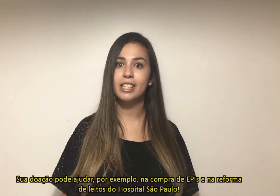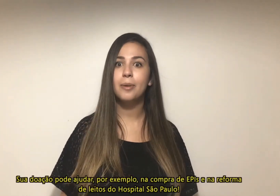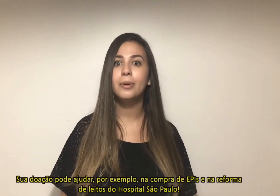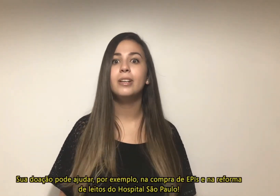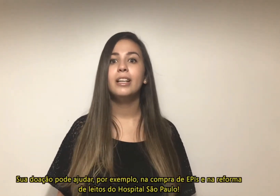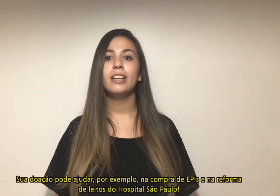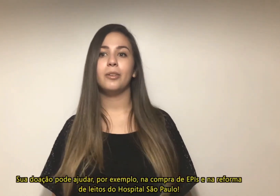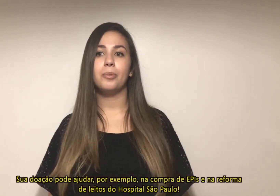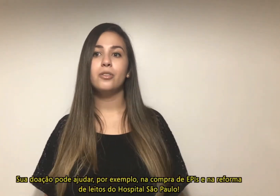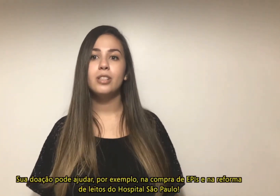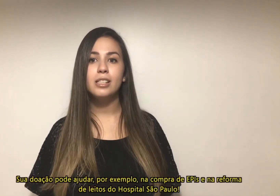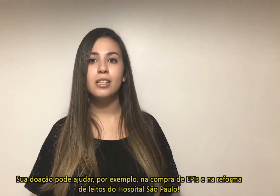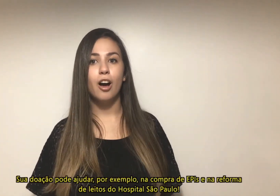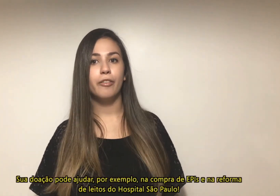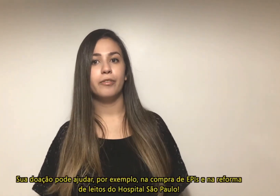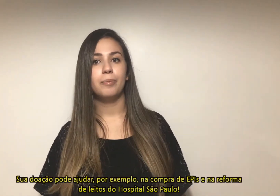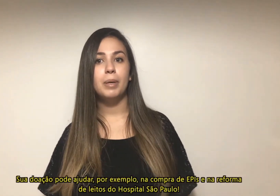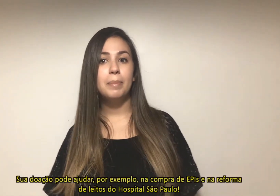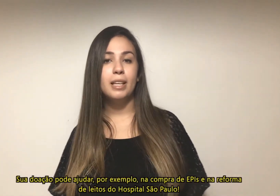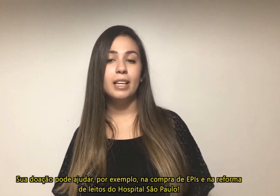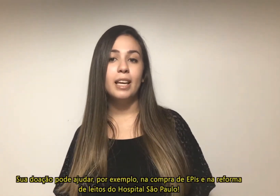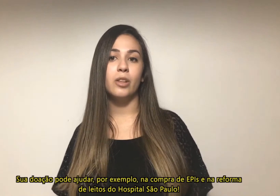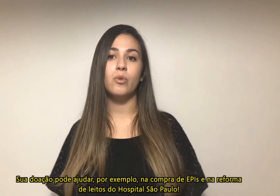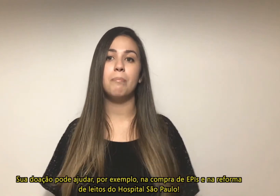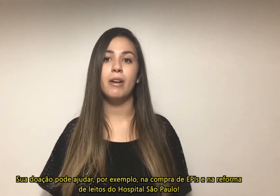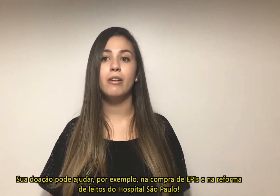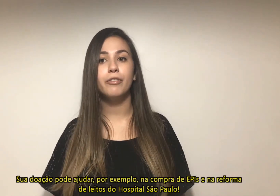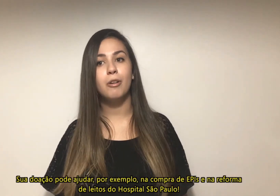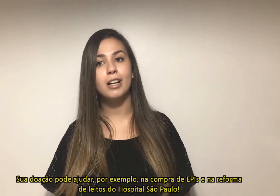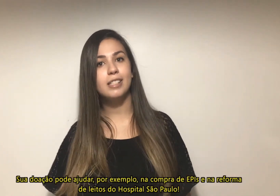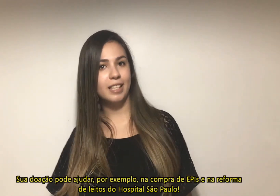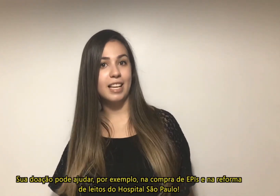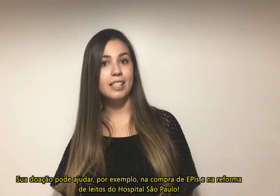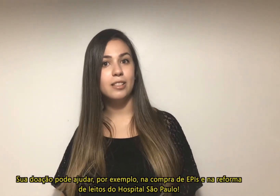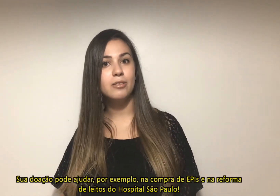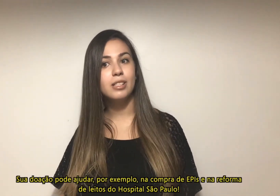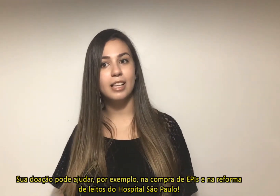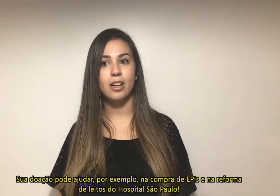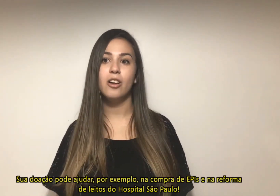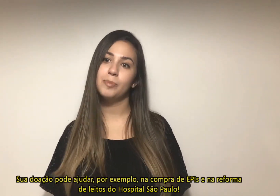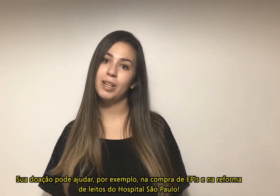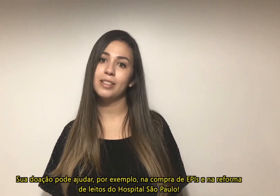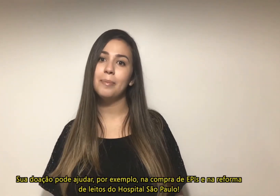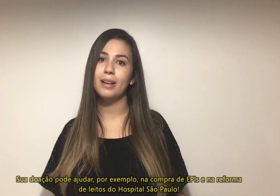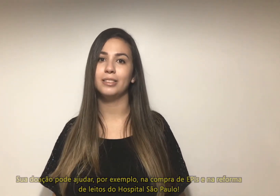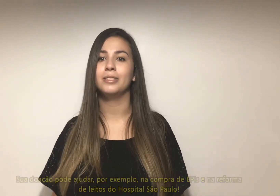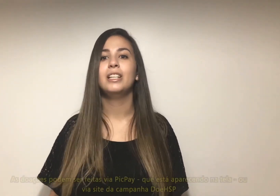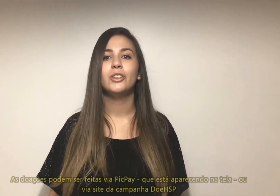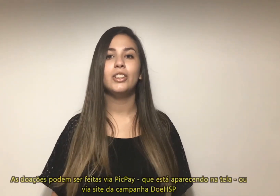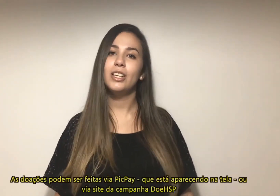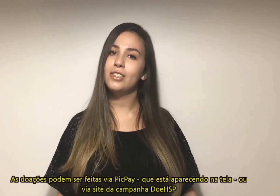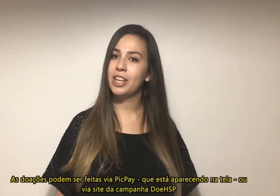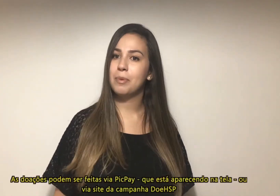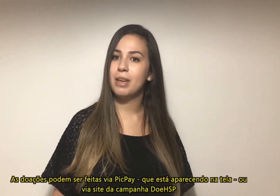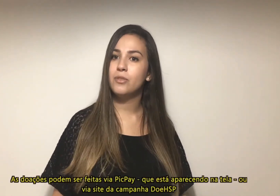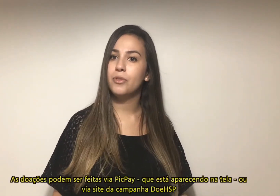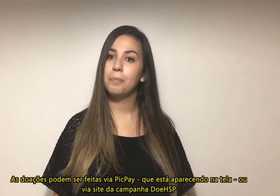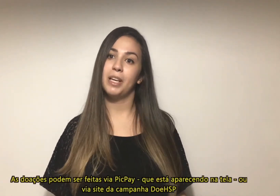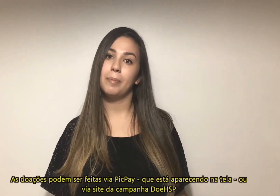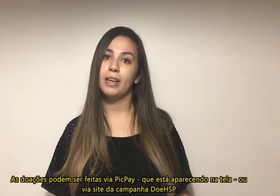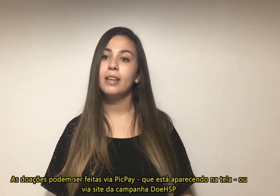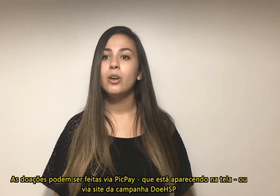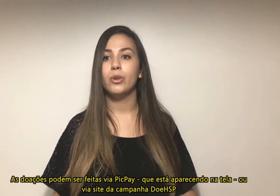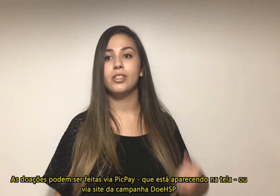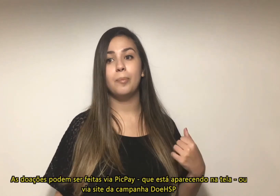for example, in the purchase of PPE and repair of wards and ICUs at Hospital São Paulo. Donations can be made